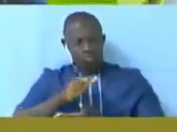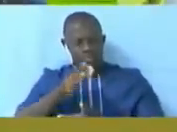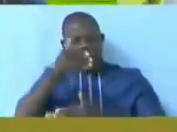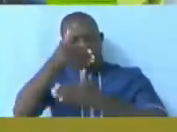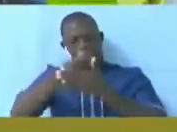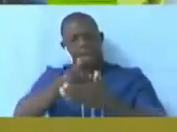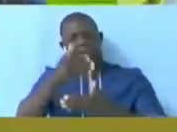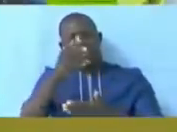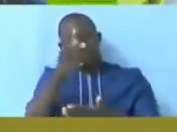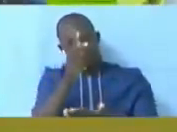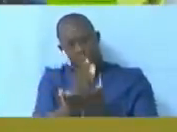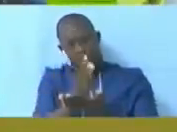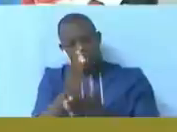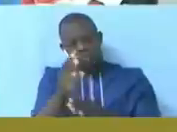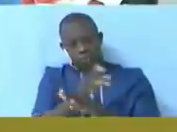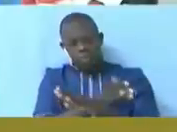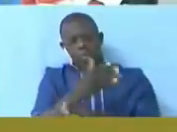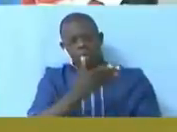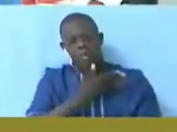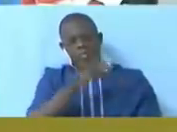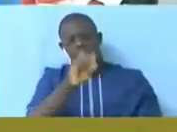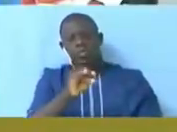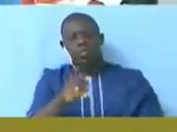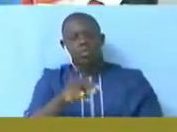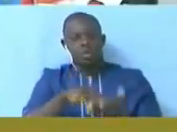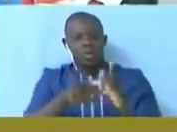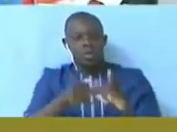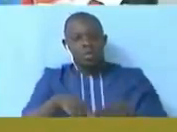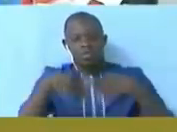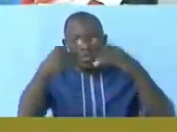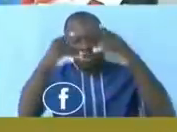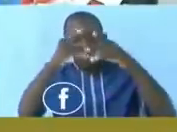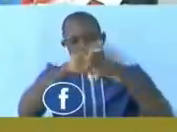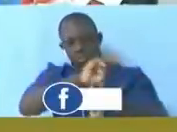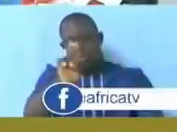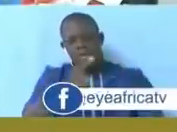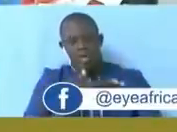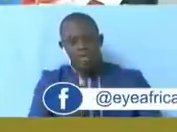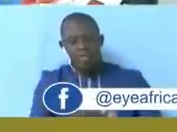Yes. And that means it did not succeed. No, it did not